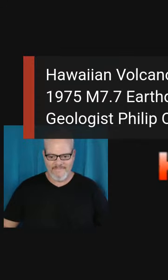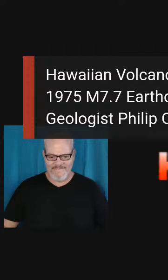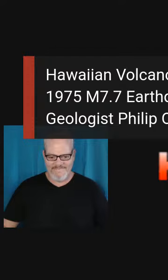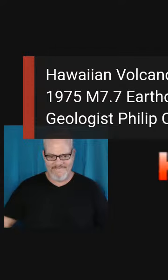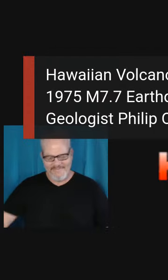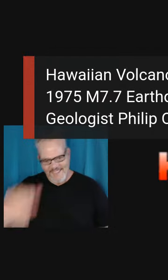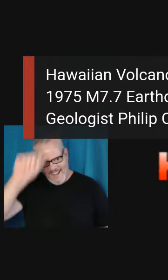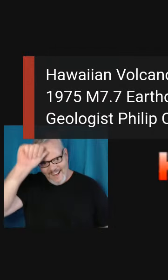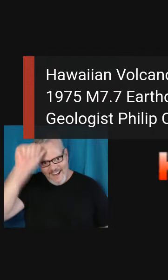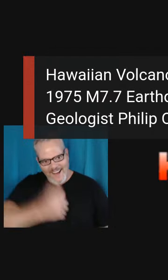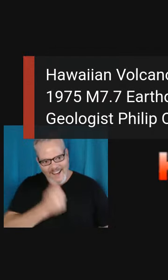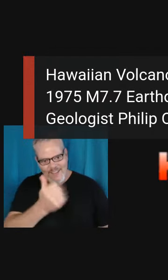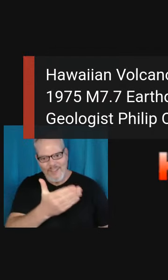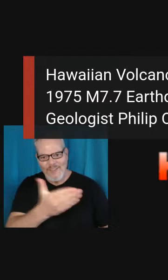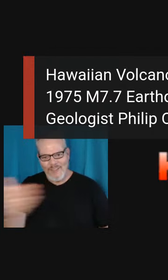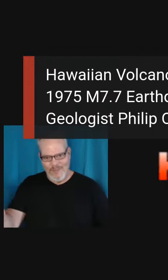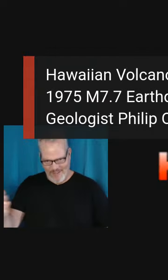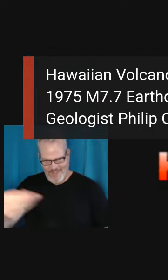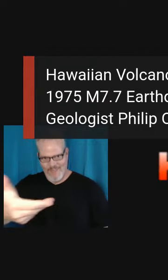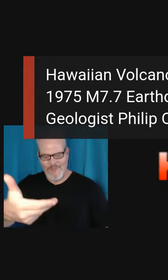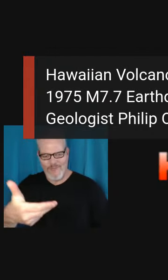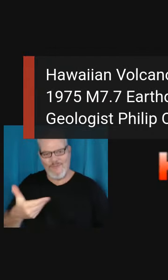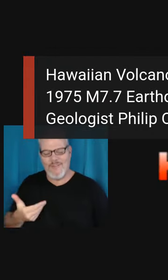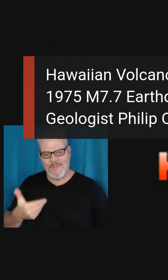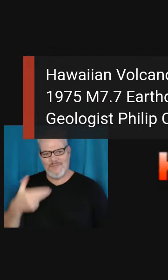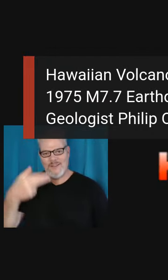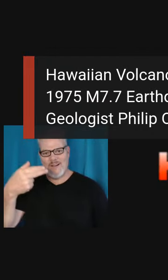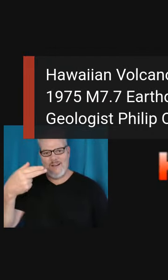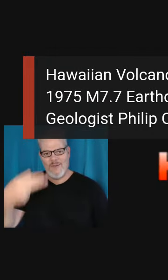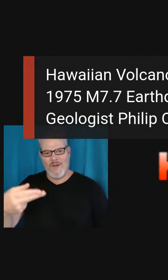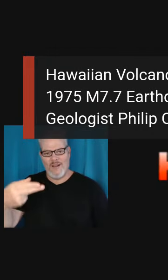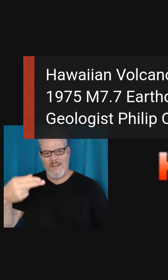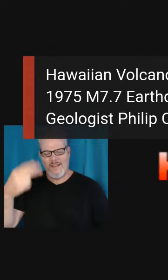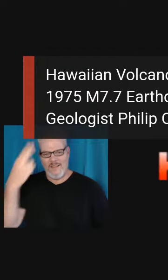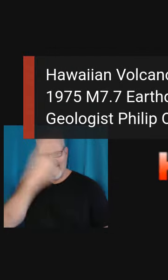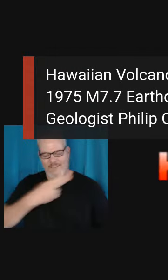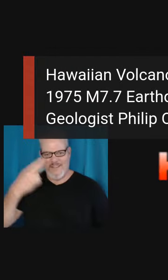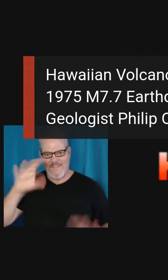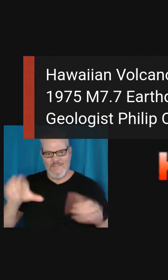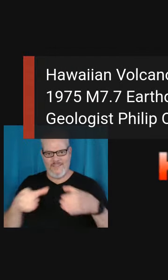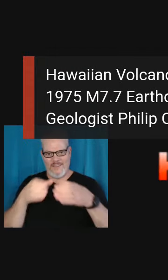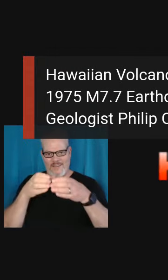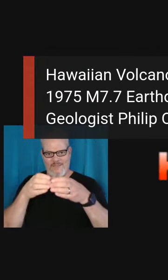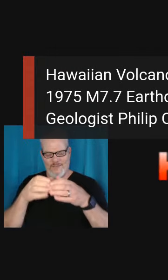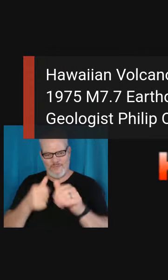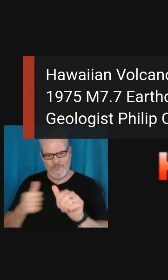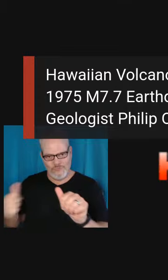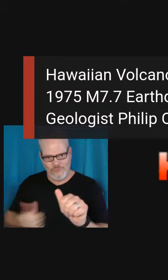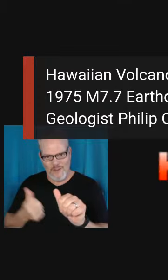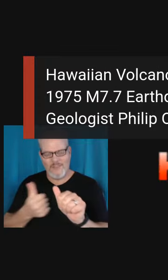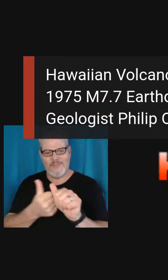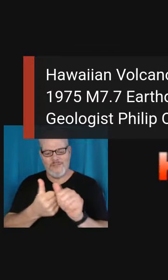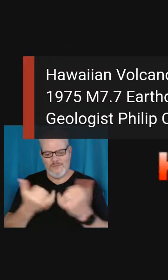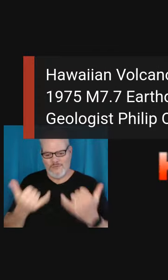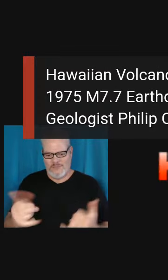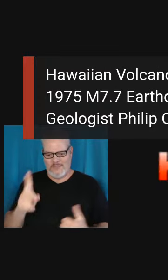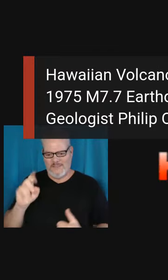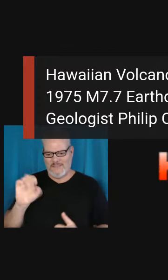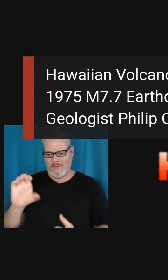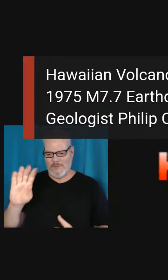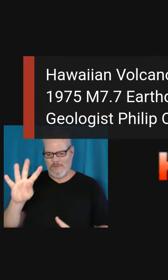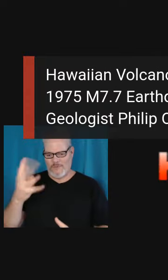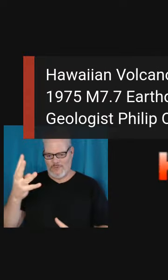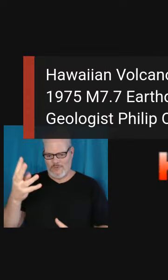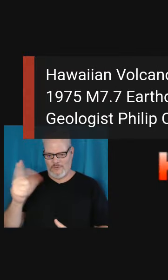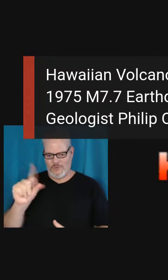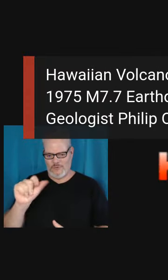Hello everyone, and welcome to our Hawaiian Volcano Tracker for December 4th, 2025. I'm geologist Philip Ong, here with